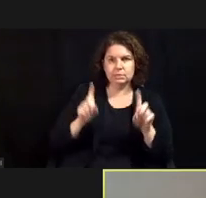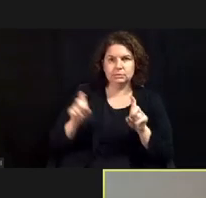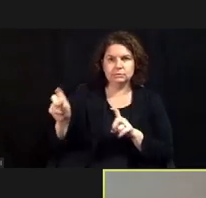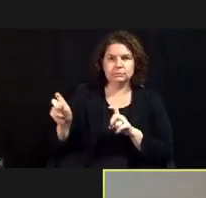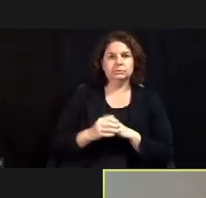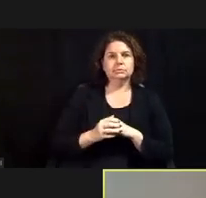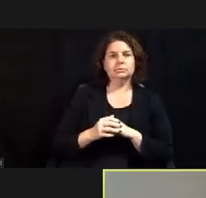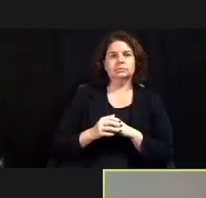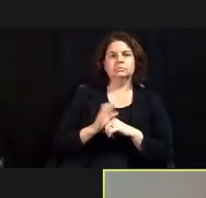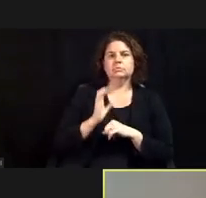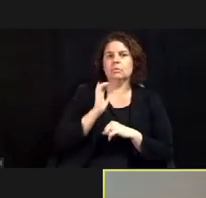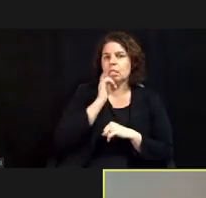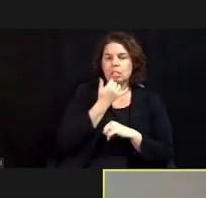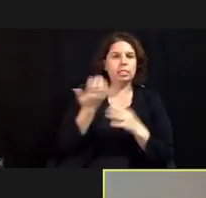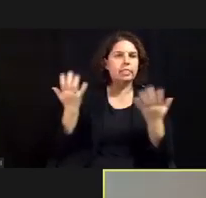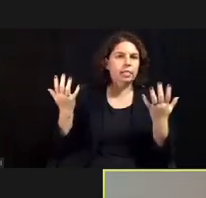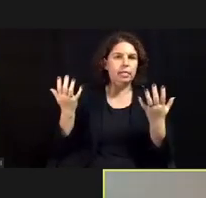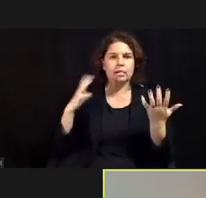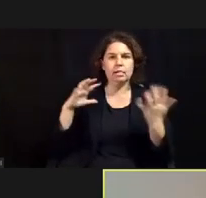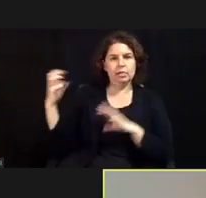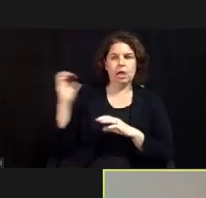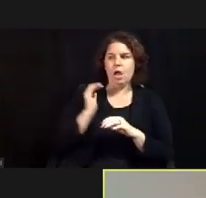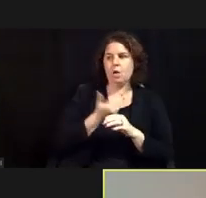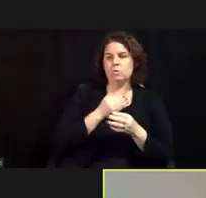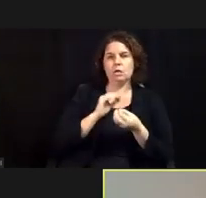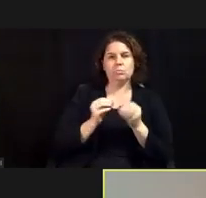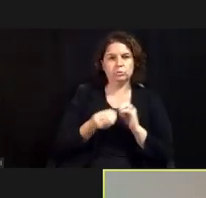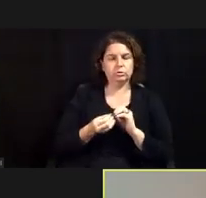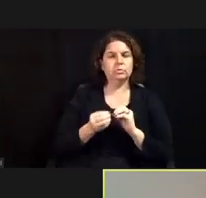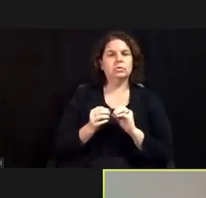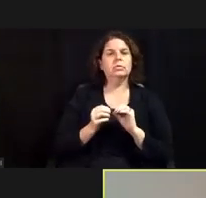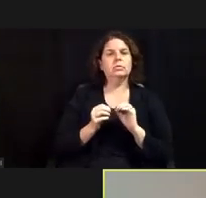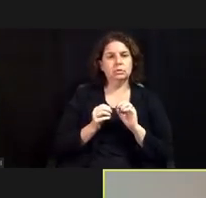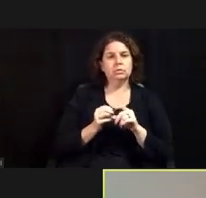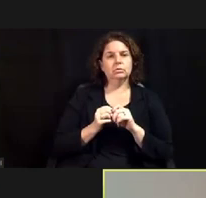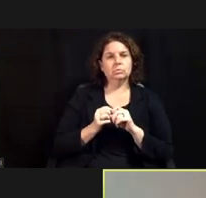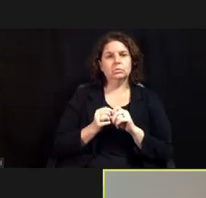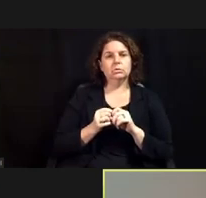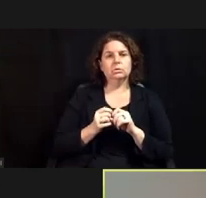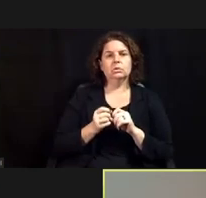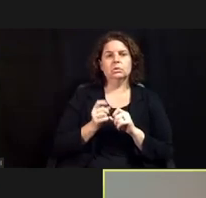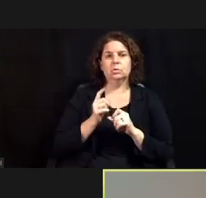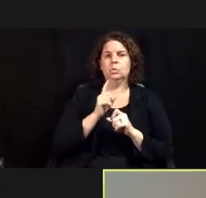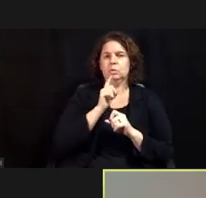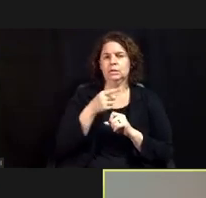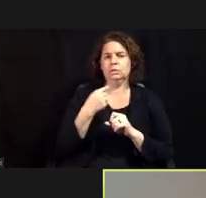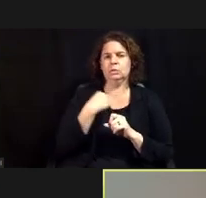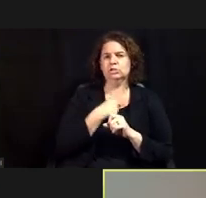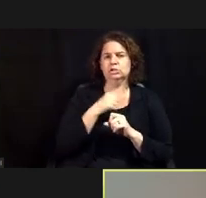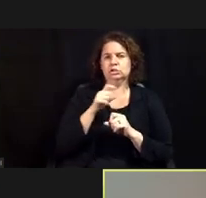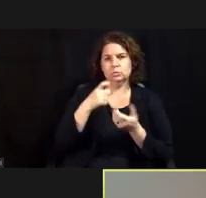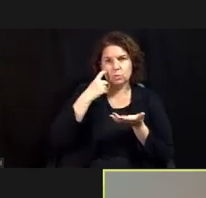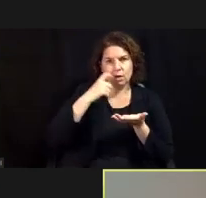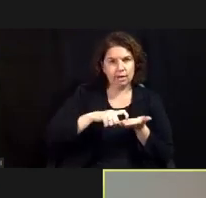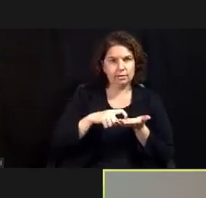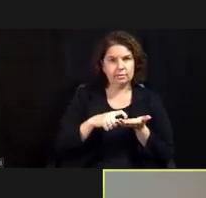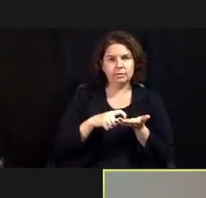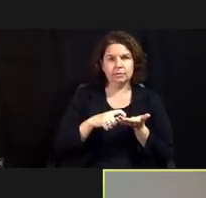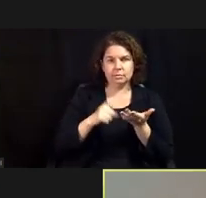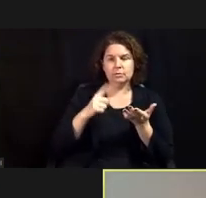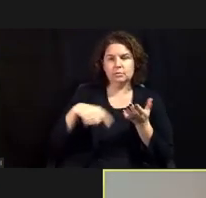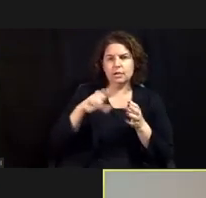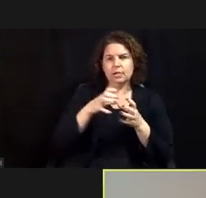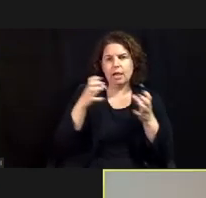those. Anyway, we really should, taking a step back, recognize that we're making a lot of progress, and we will continue to make a lot of